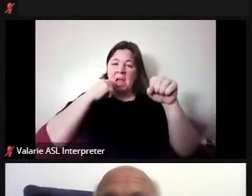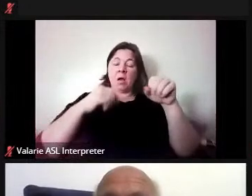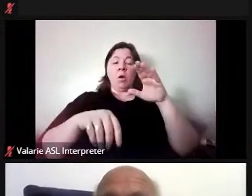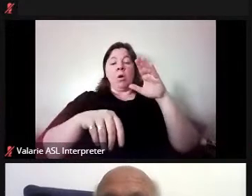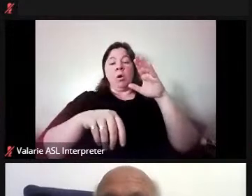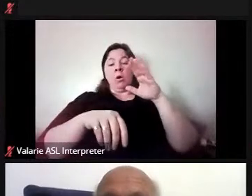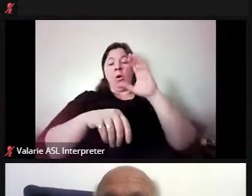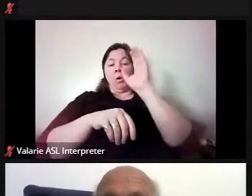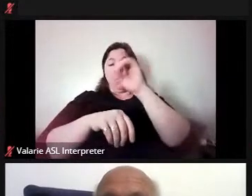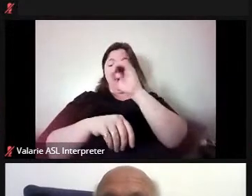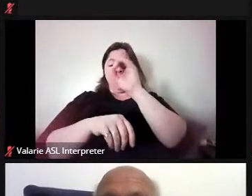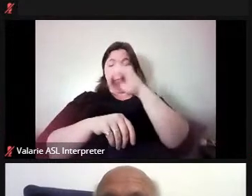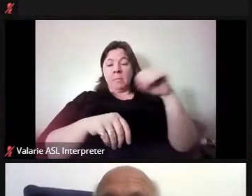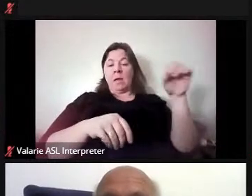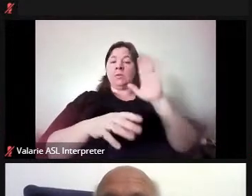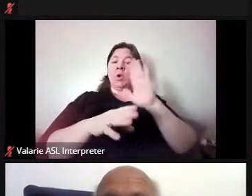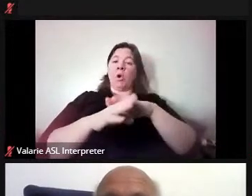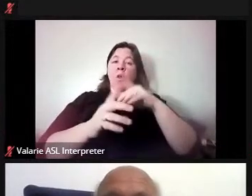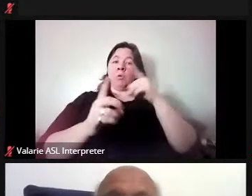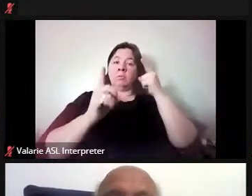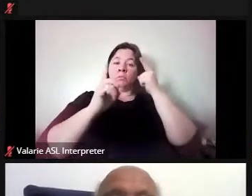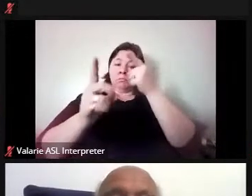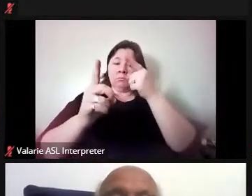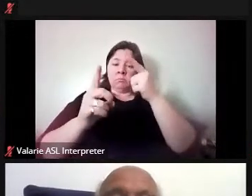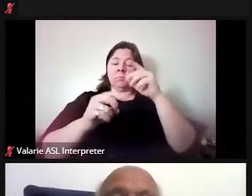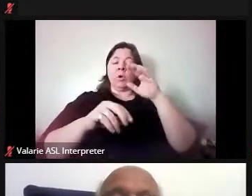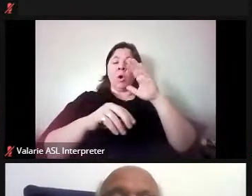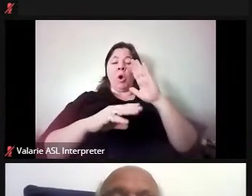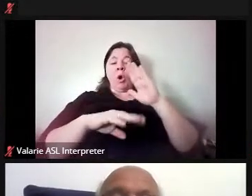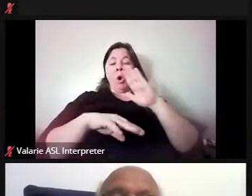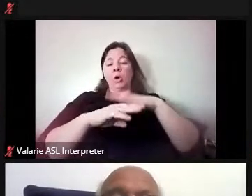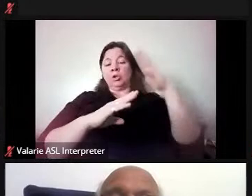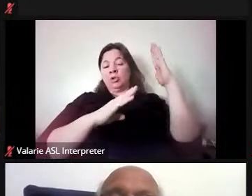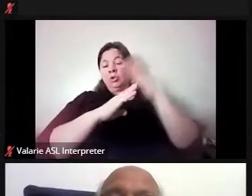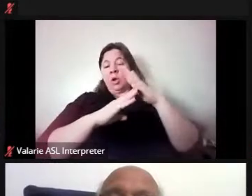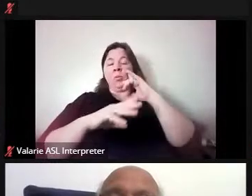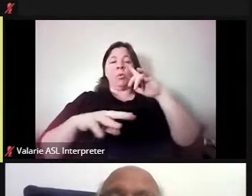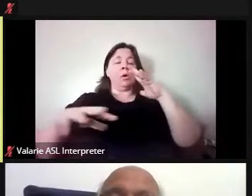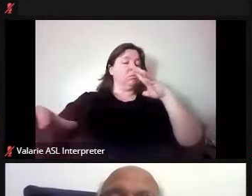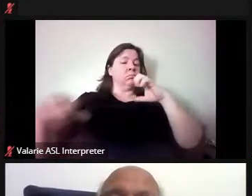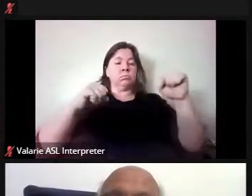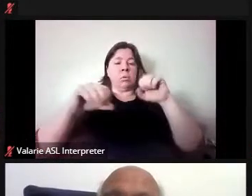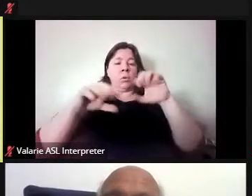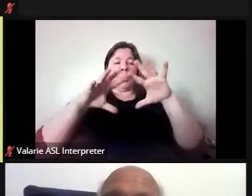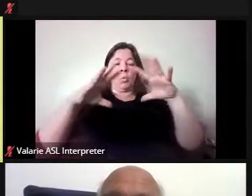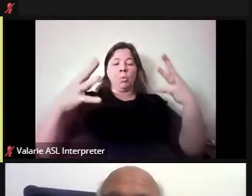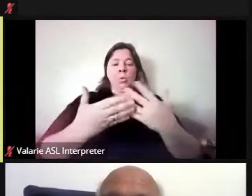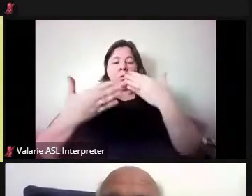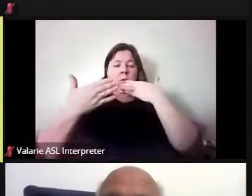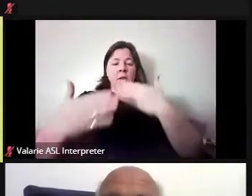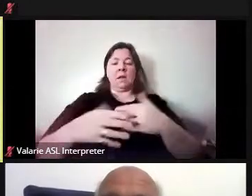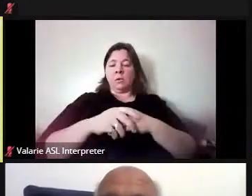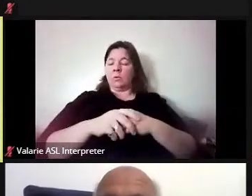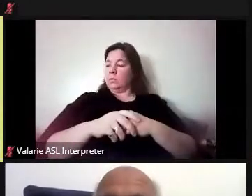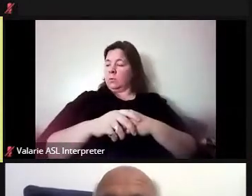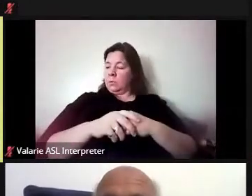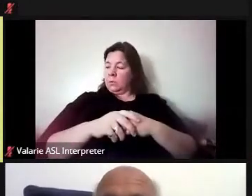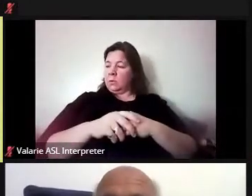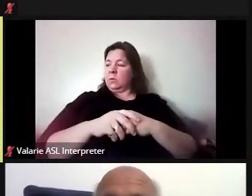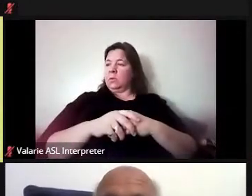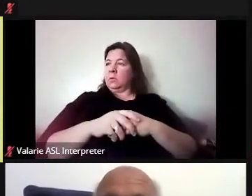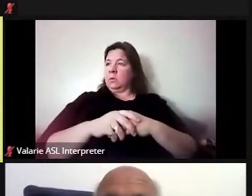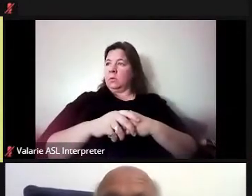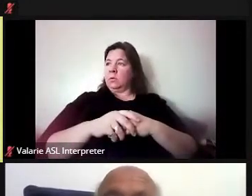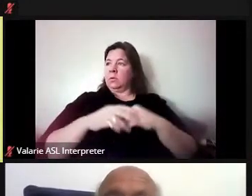is right on target, on path, and we are going to rock this whole world. Yes, thank you. Fantastic. Thank you,